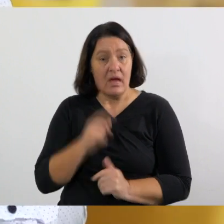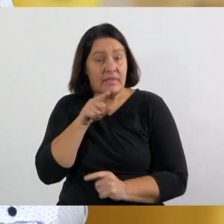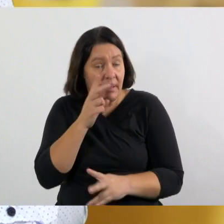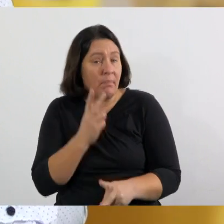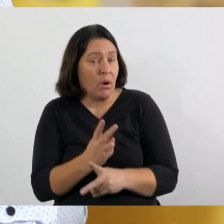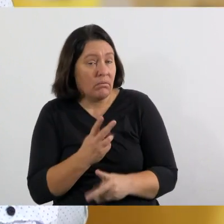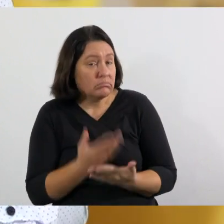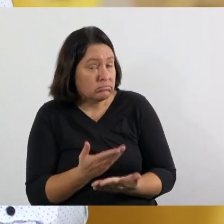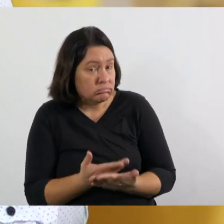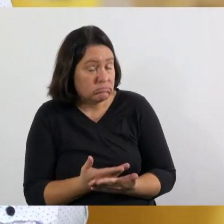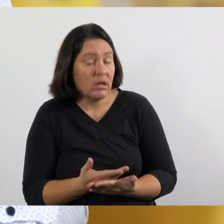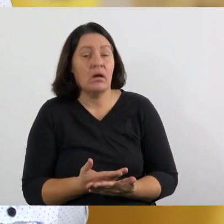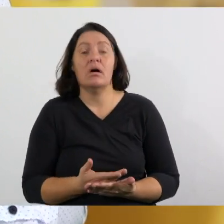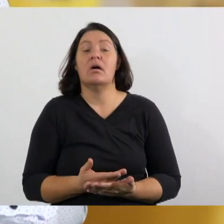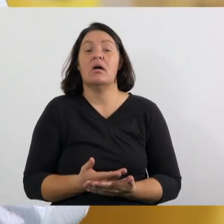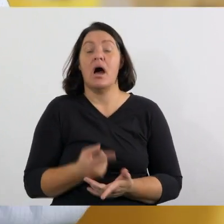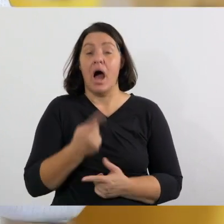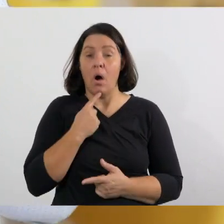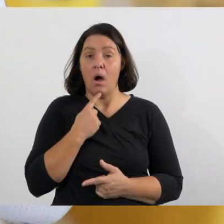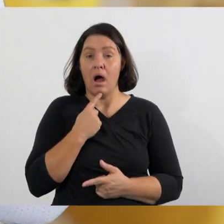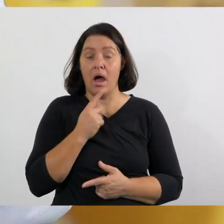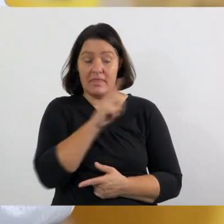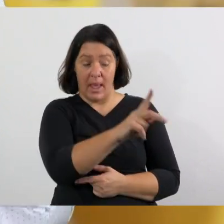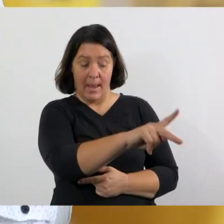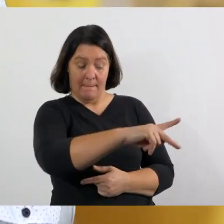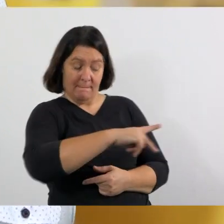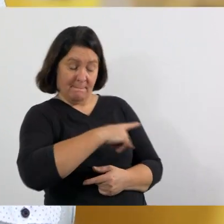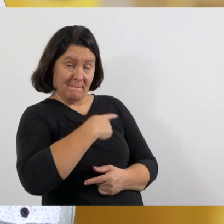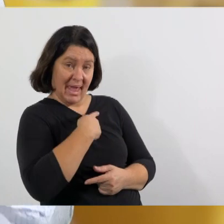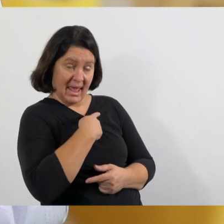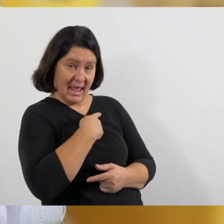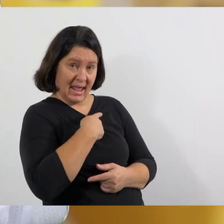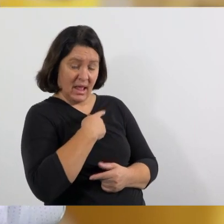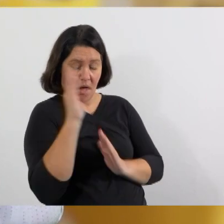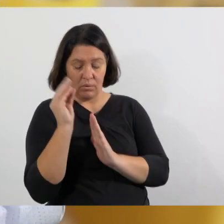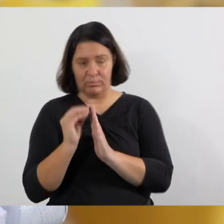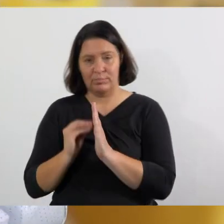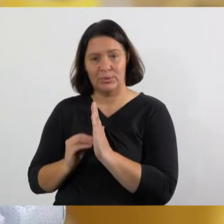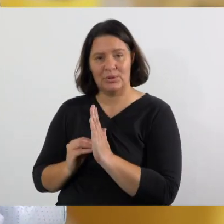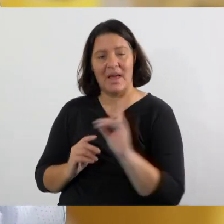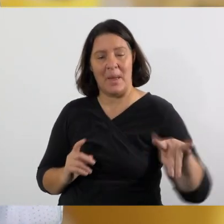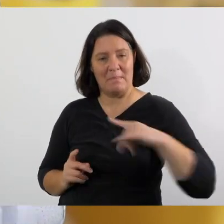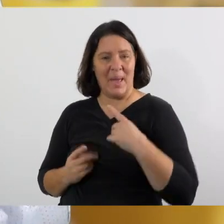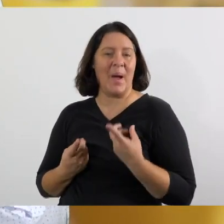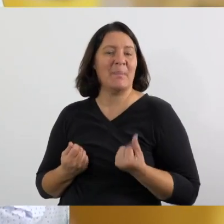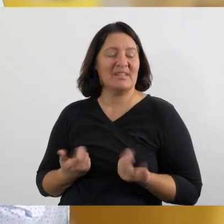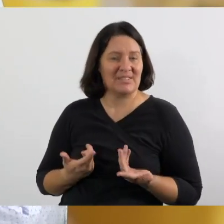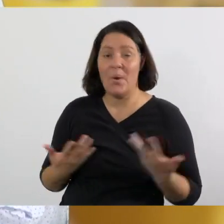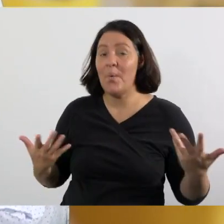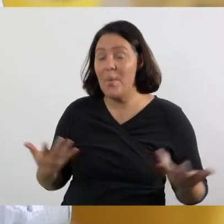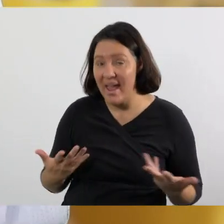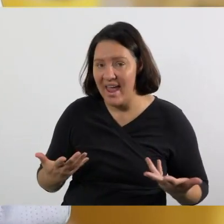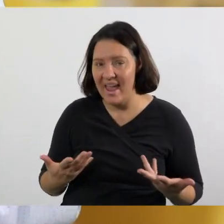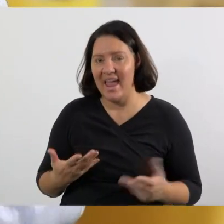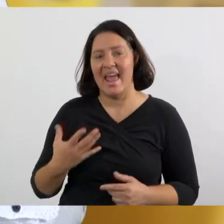very possible that when our debtors then pay, we record the amount that they have paid us,